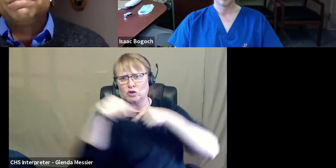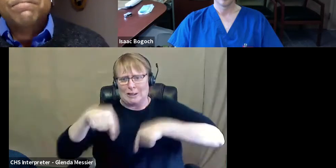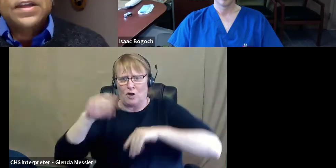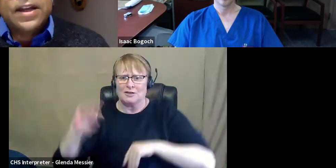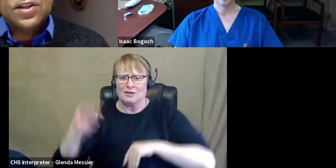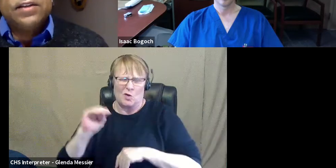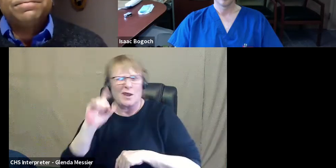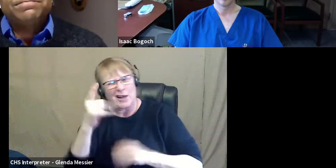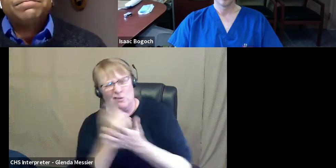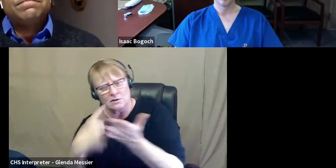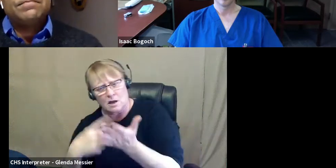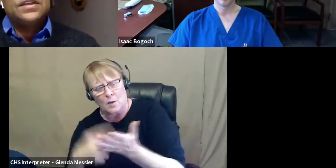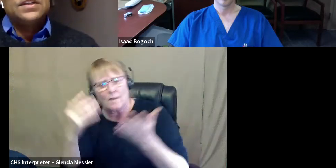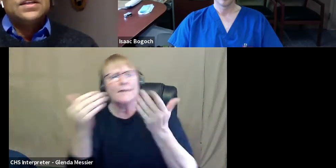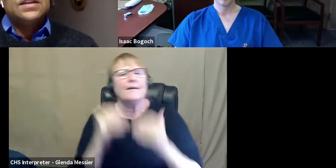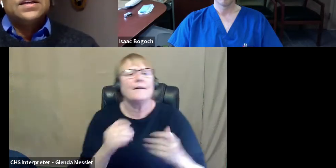talk about. Next slide.